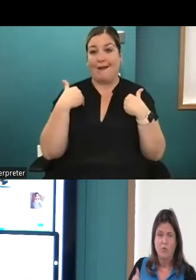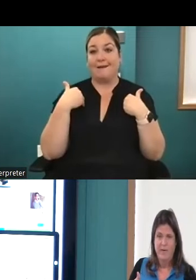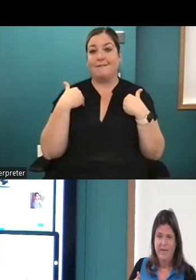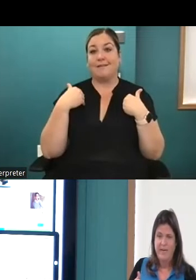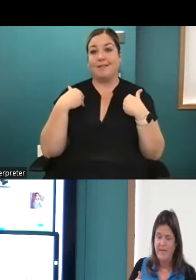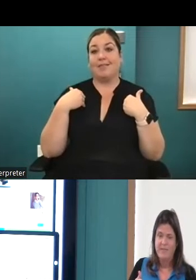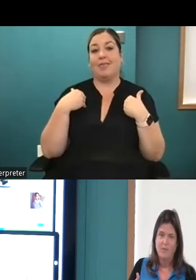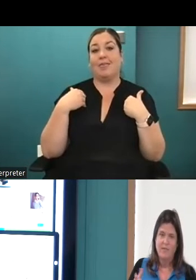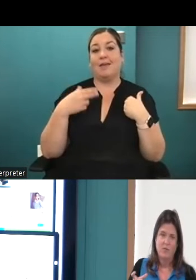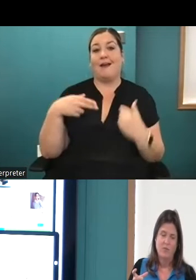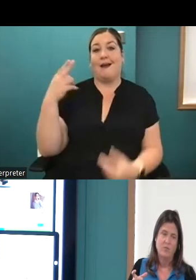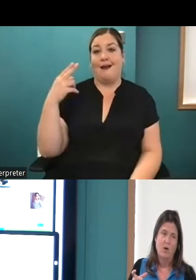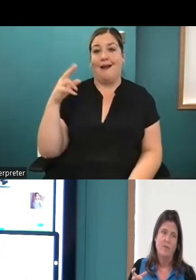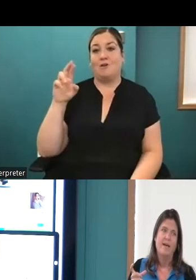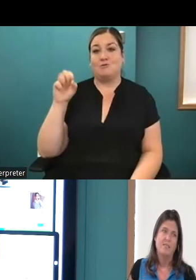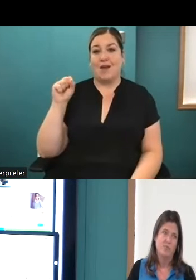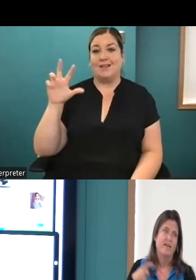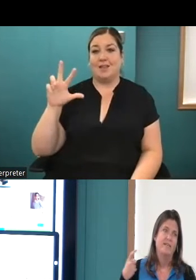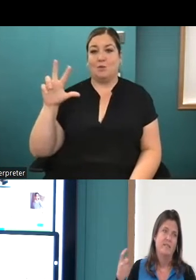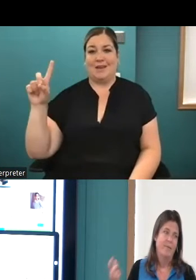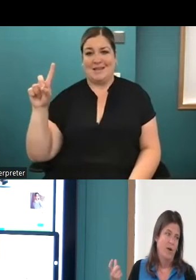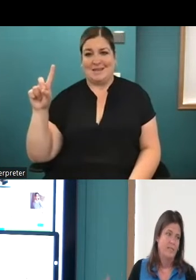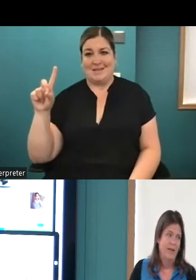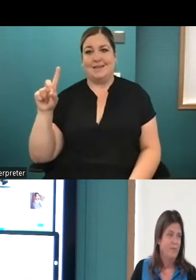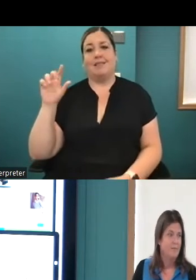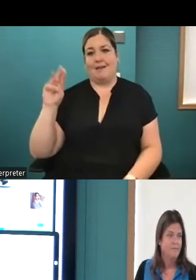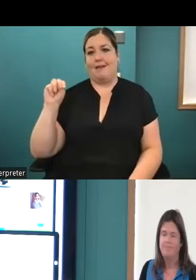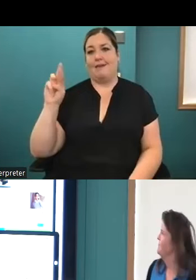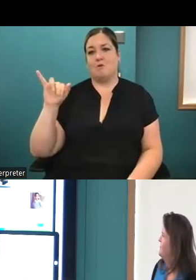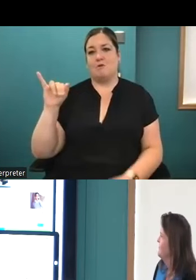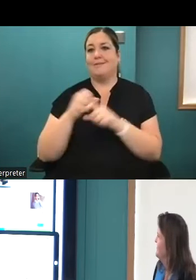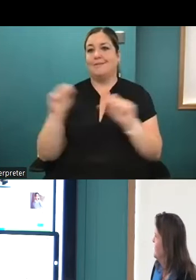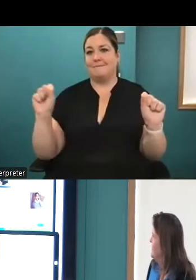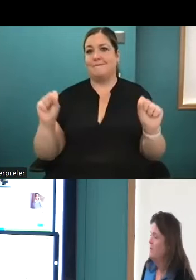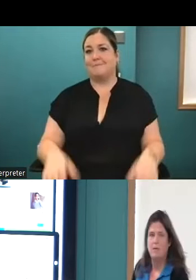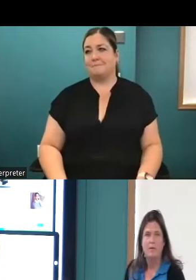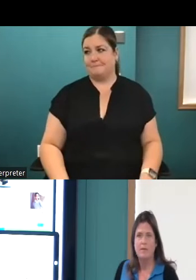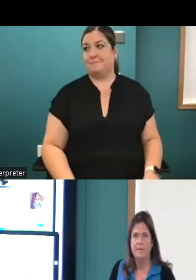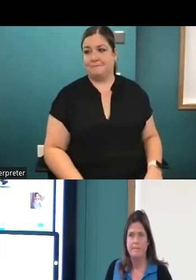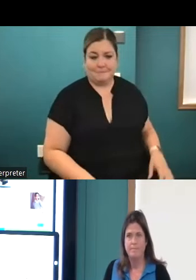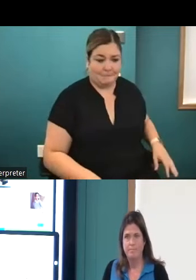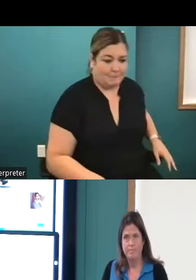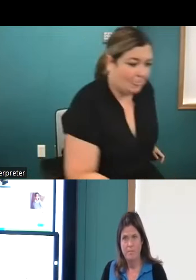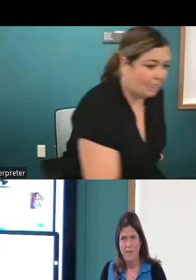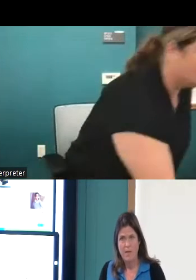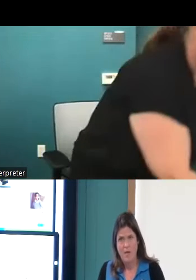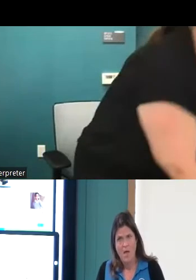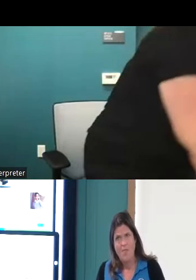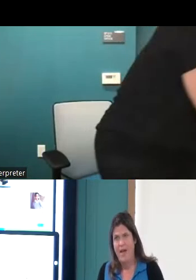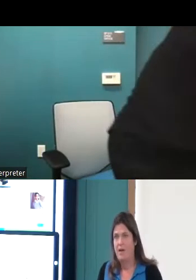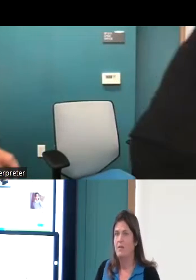ultra 3D is what the internal is called, that's the one that's MRI safe. Is that the one that's having all the issues though?